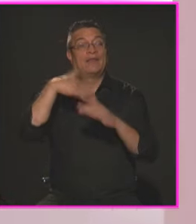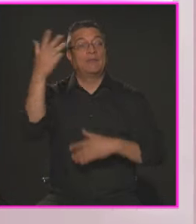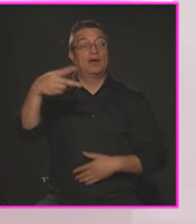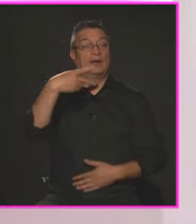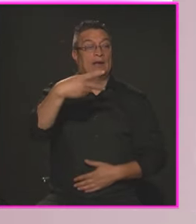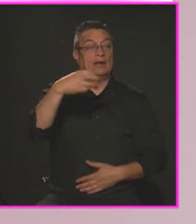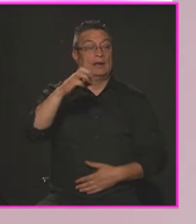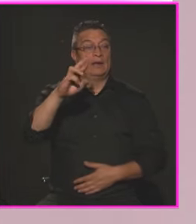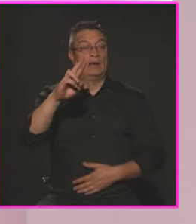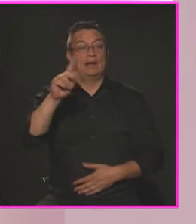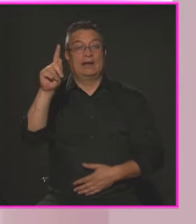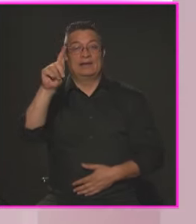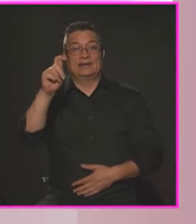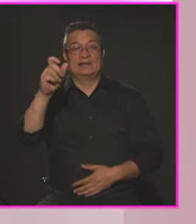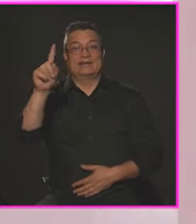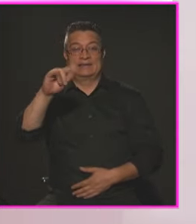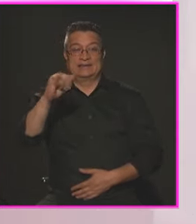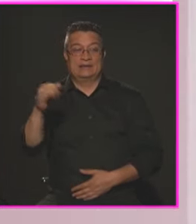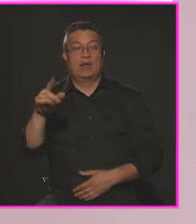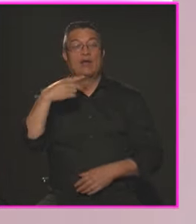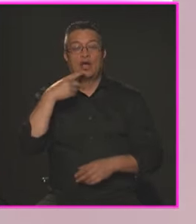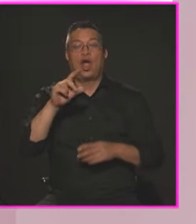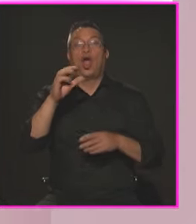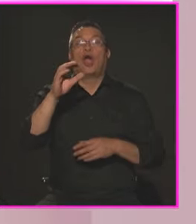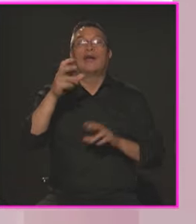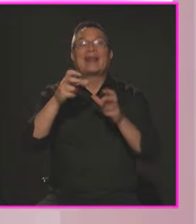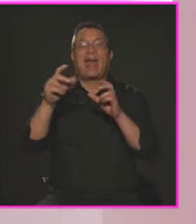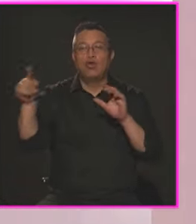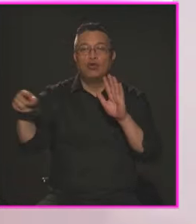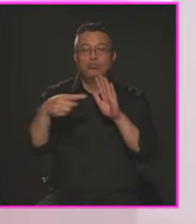radio waves and Röntgen for the short